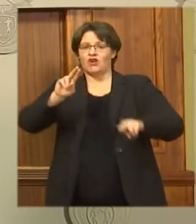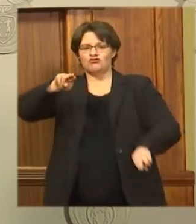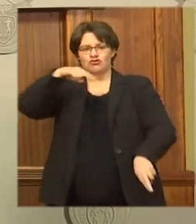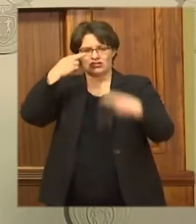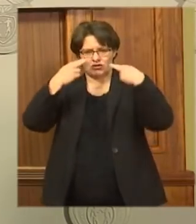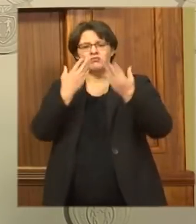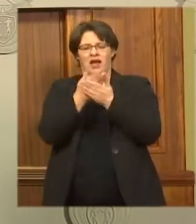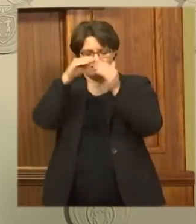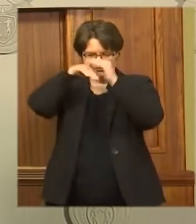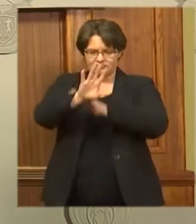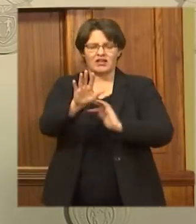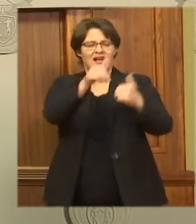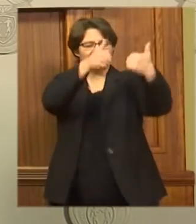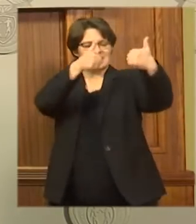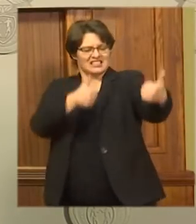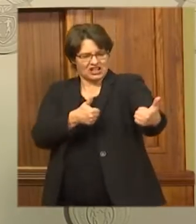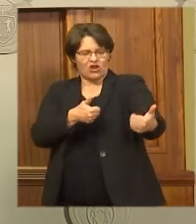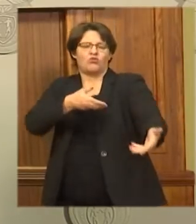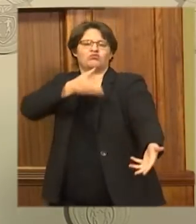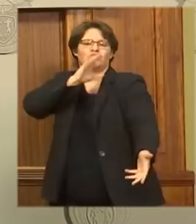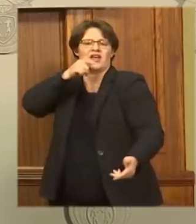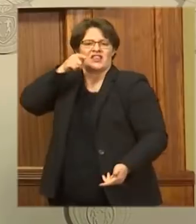restaurants for sit-down meals,